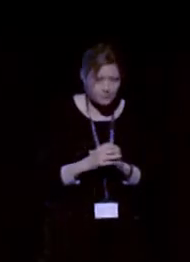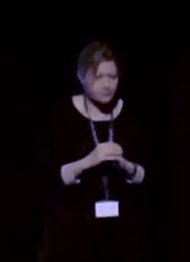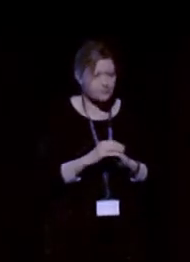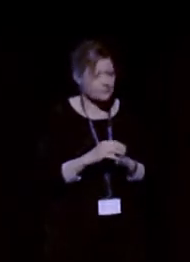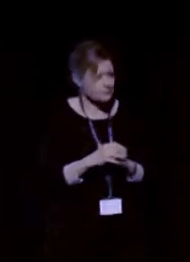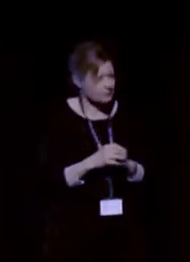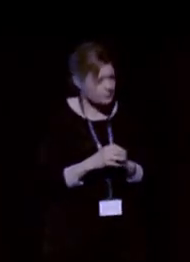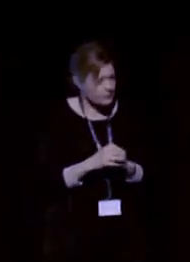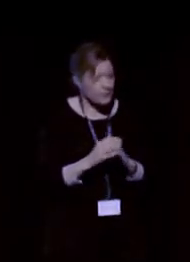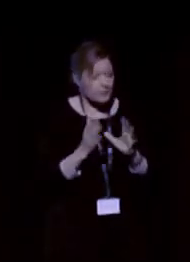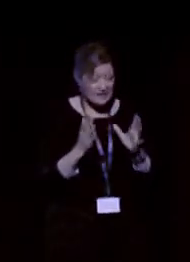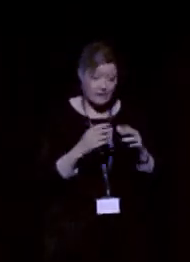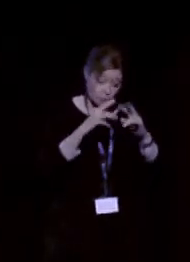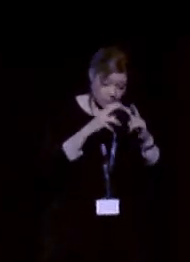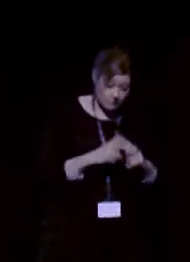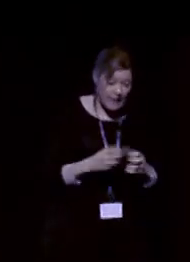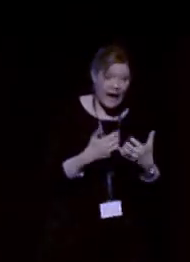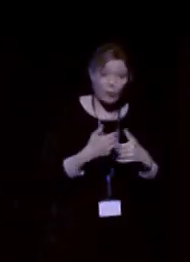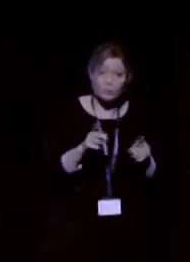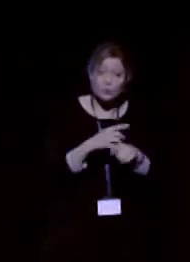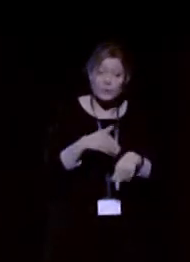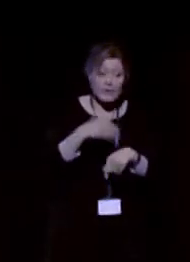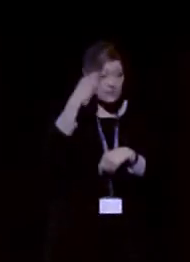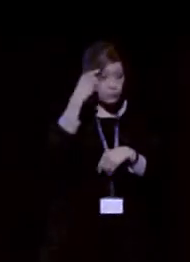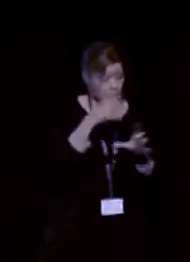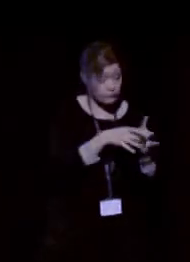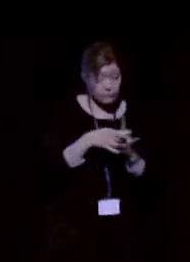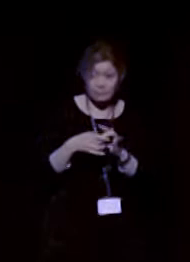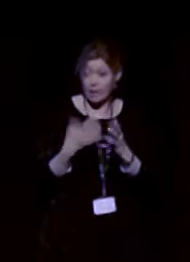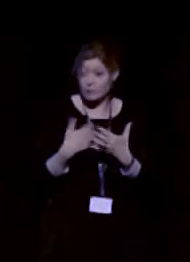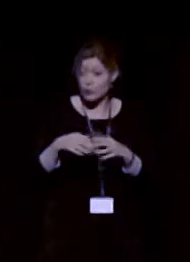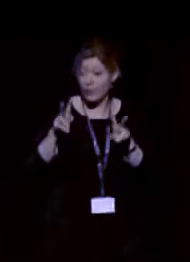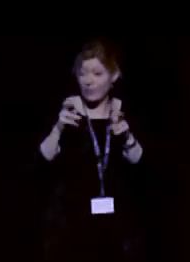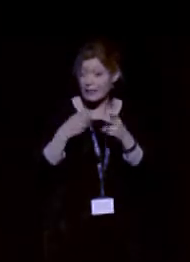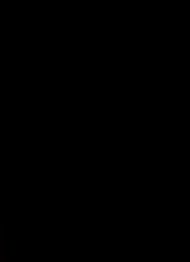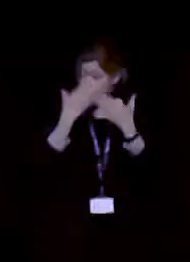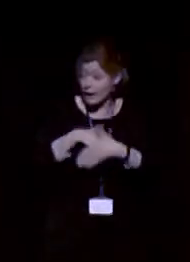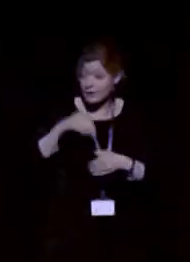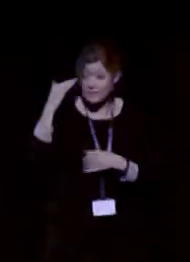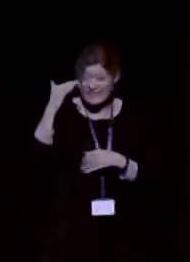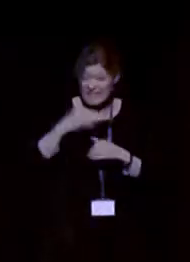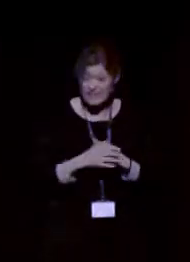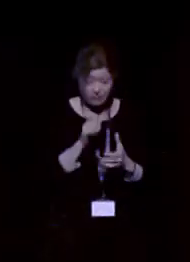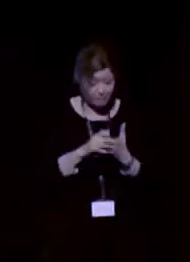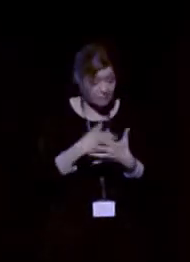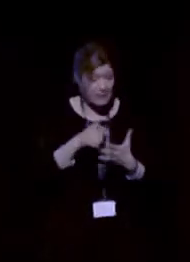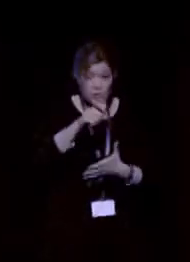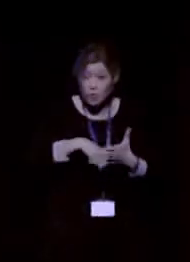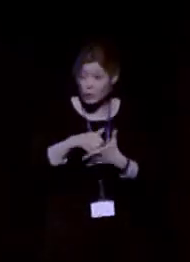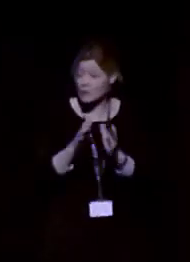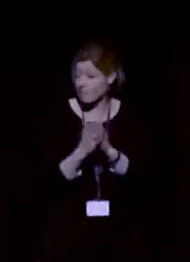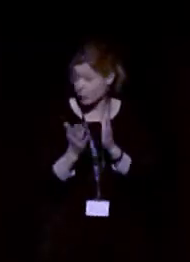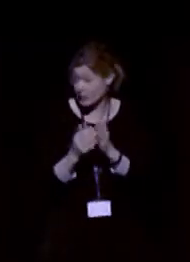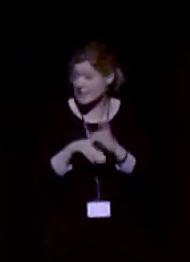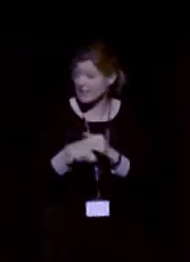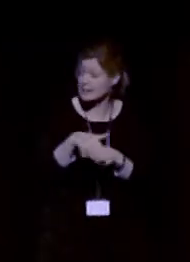this evening, tinnitus. He has published several hundred scientific journal articles and numerous books within this area. And this evening he will be speaking